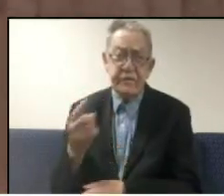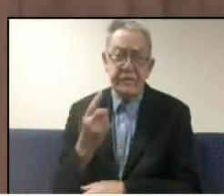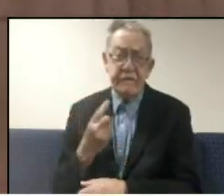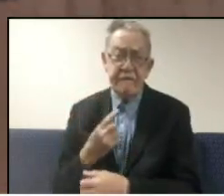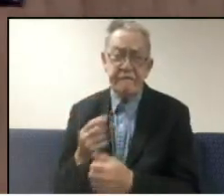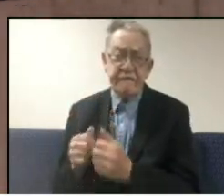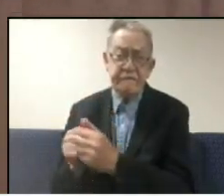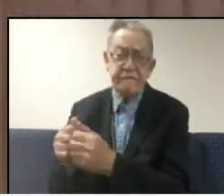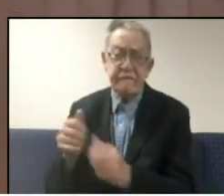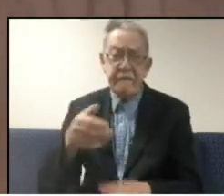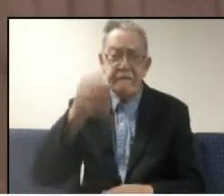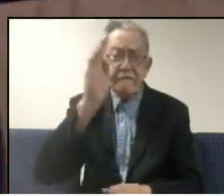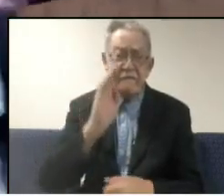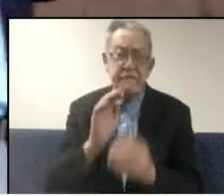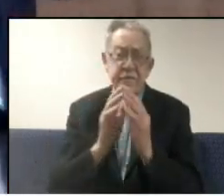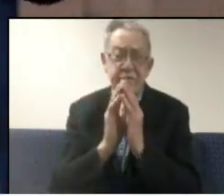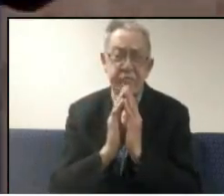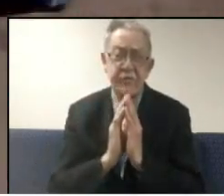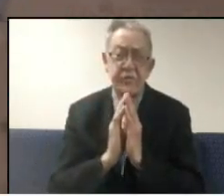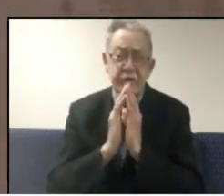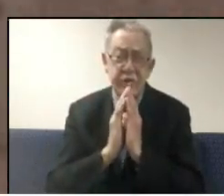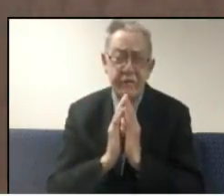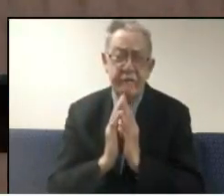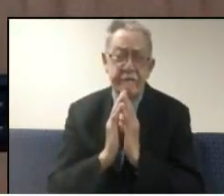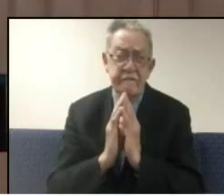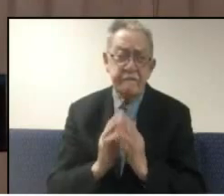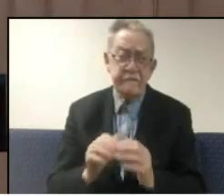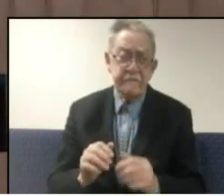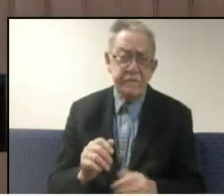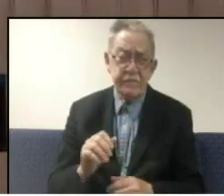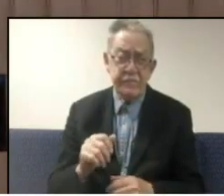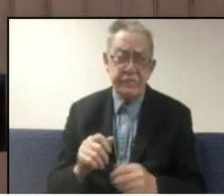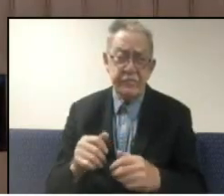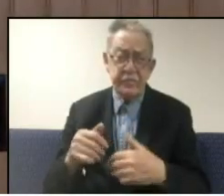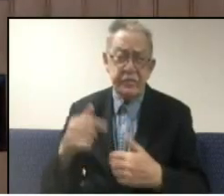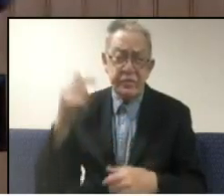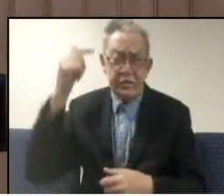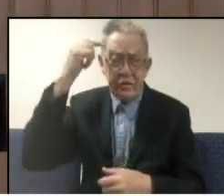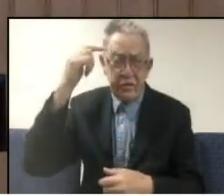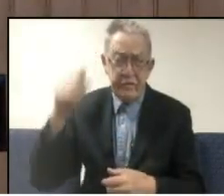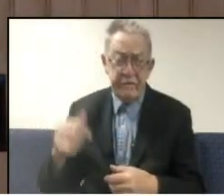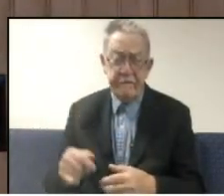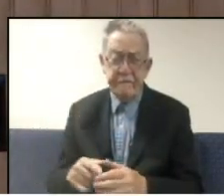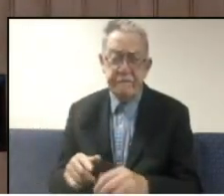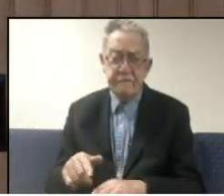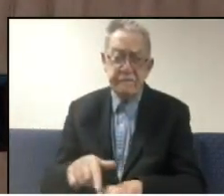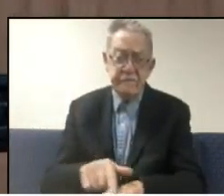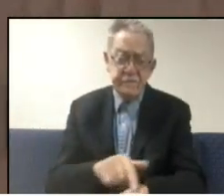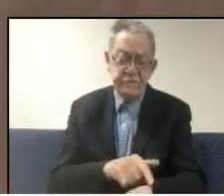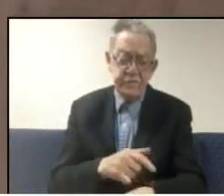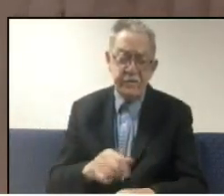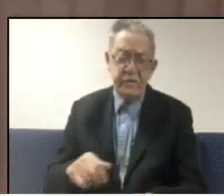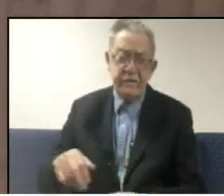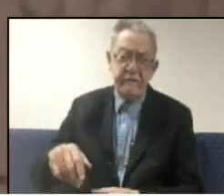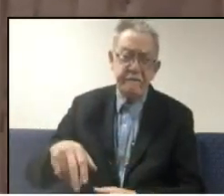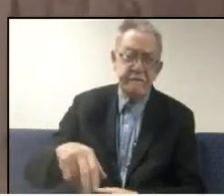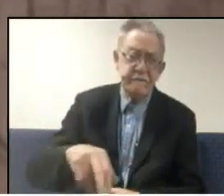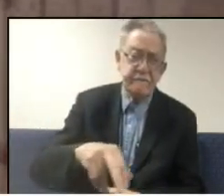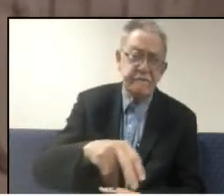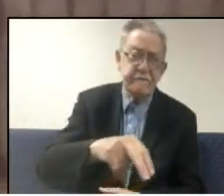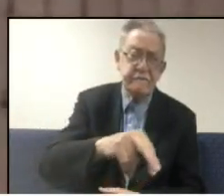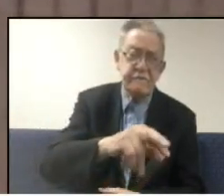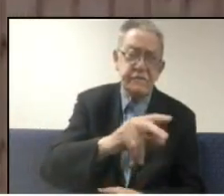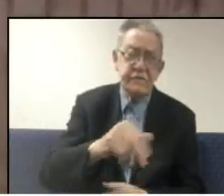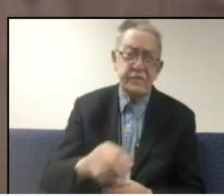to pray. I would do that, my wife and I, when I was contemplating ministry. We take these long walks down the gravel roads up by